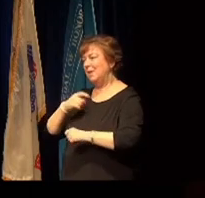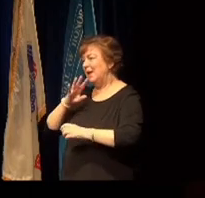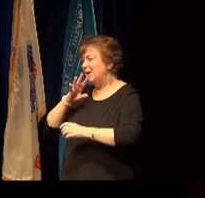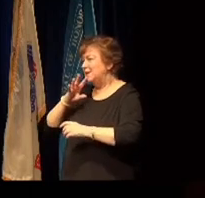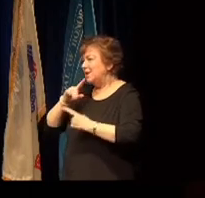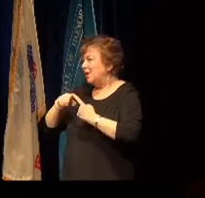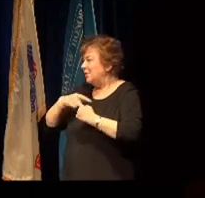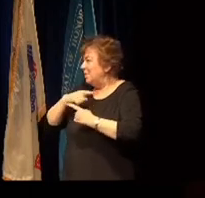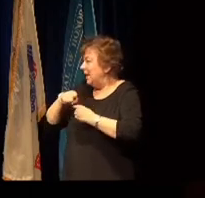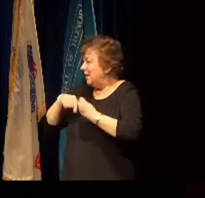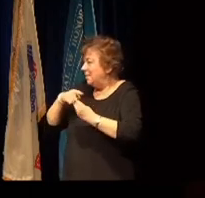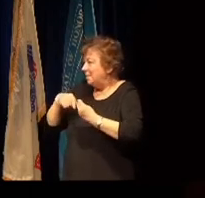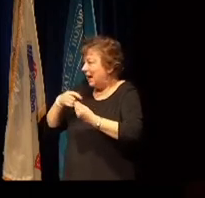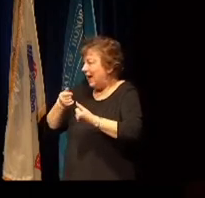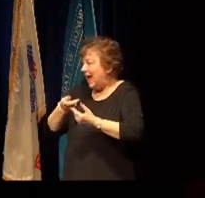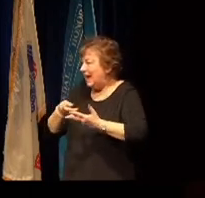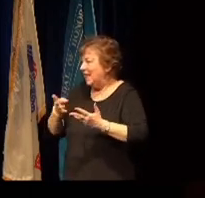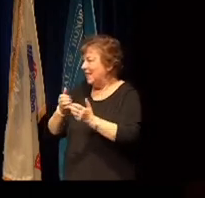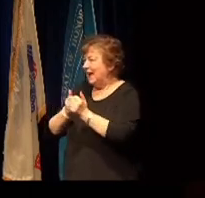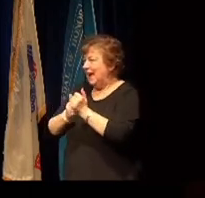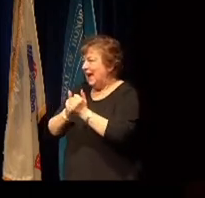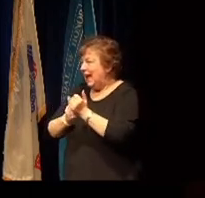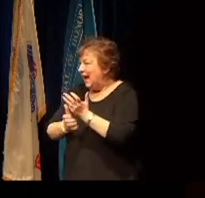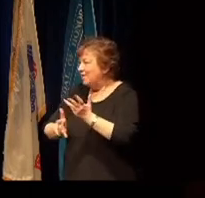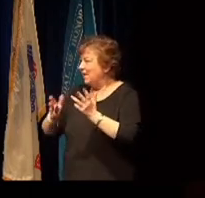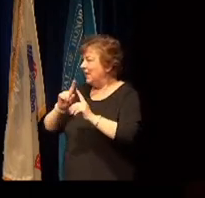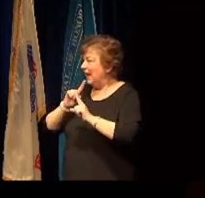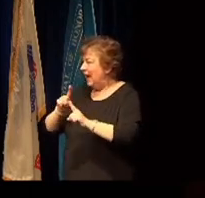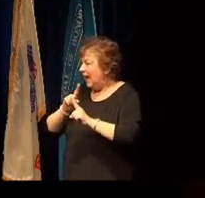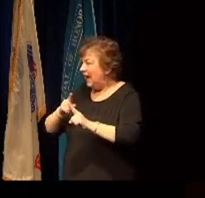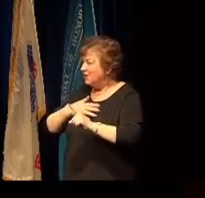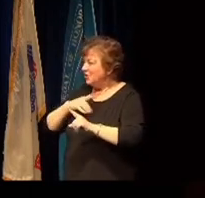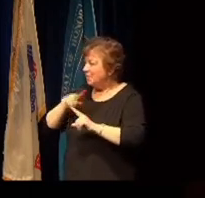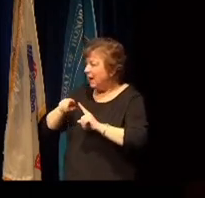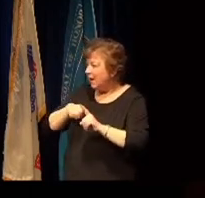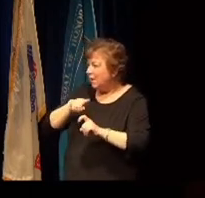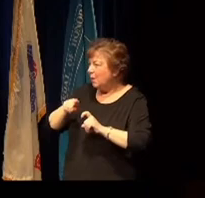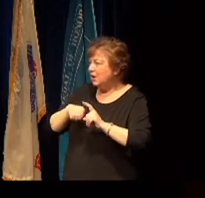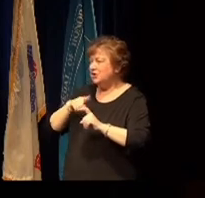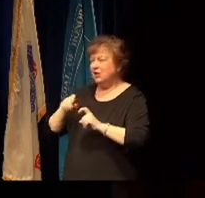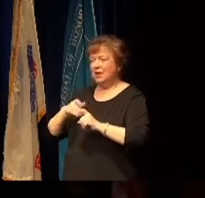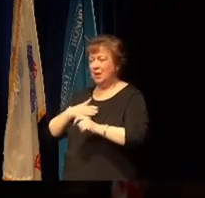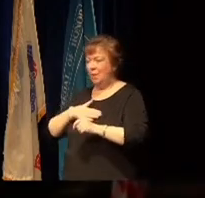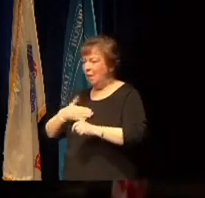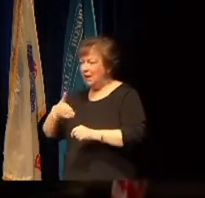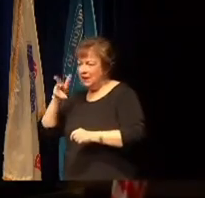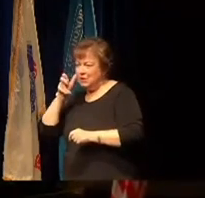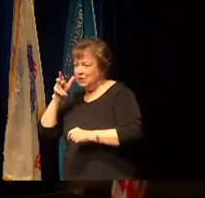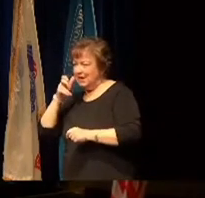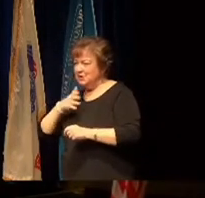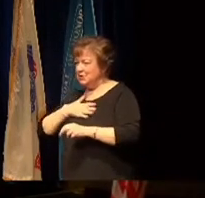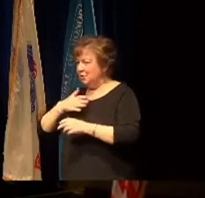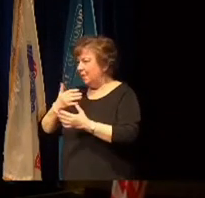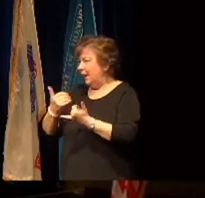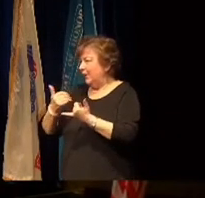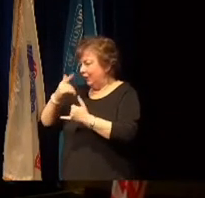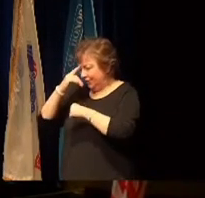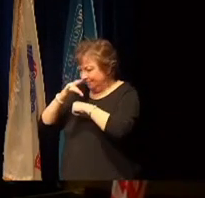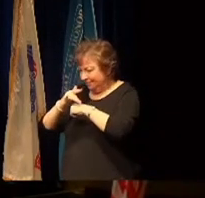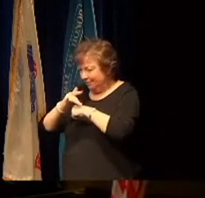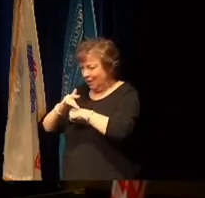and everything. He would answer my endless questions, indulge my latest strange obsession or complex existential